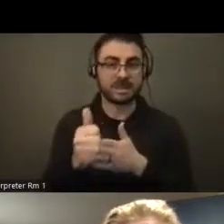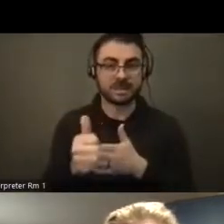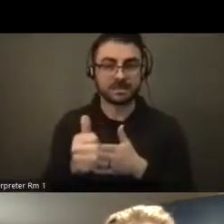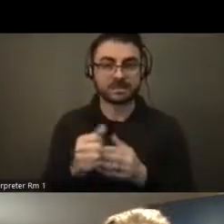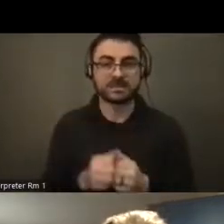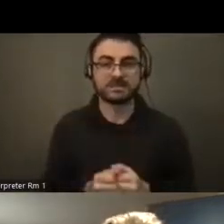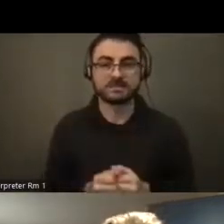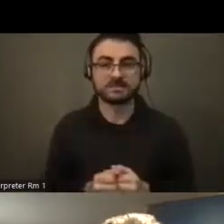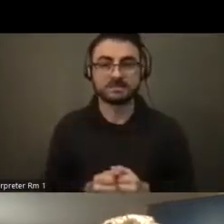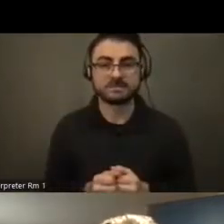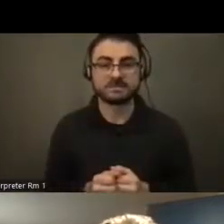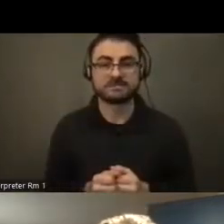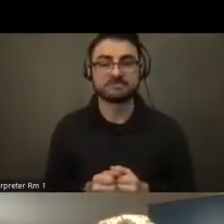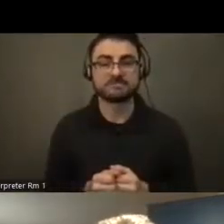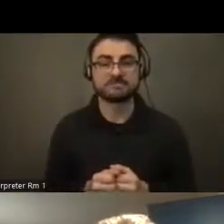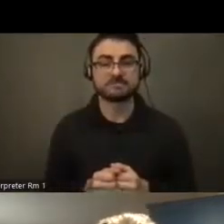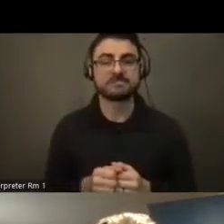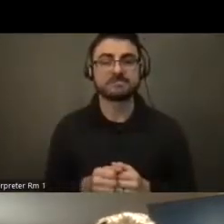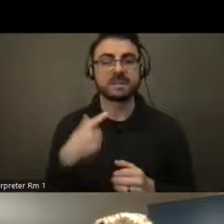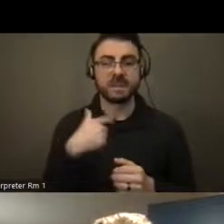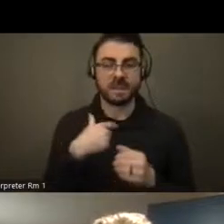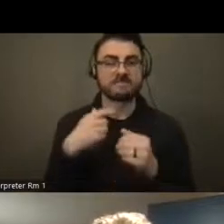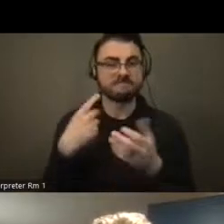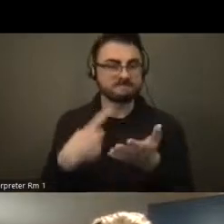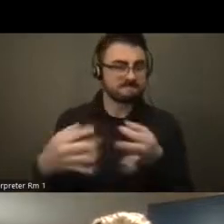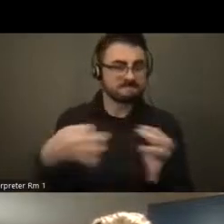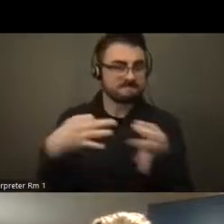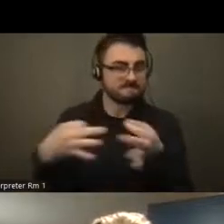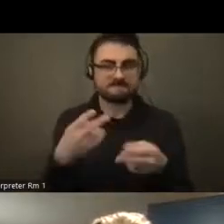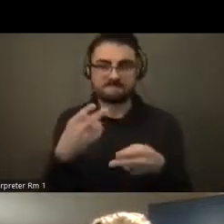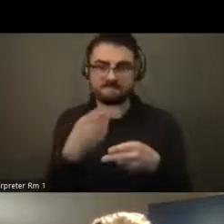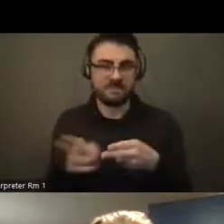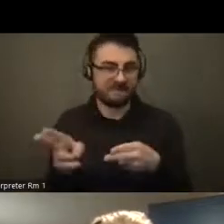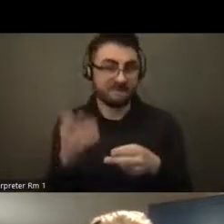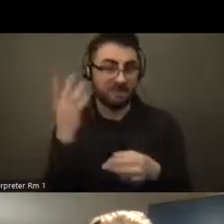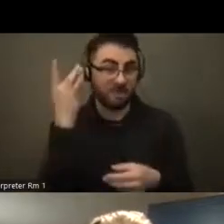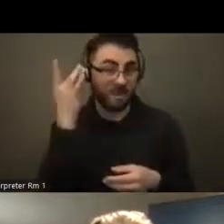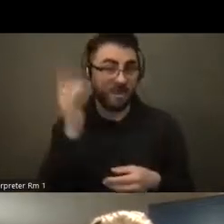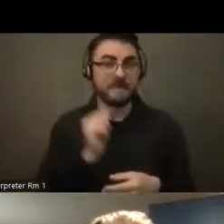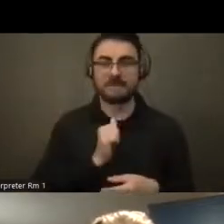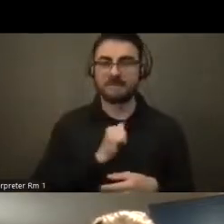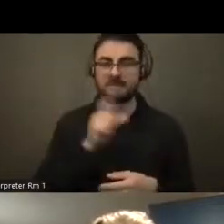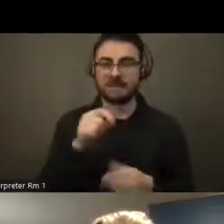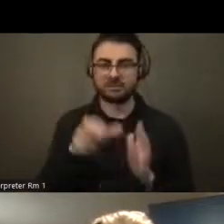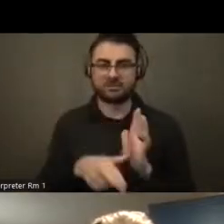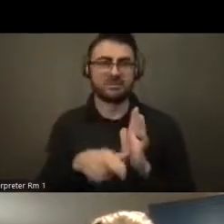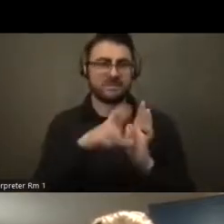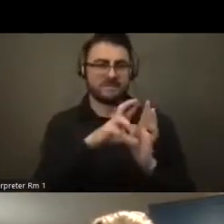briefly because I needed to go over it again.